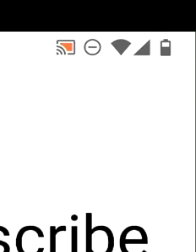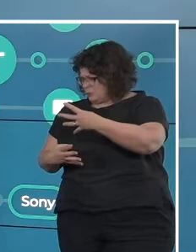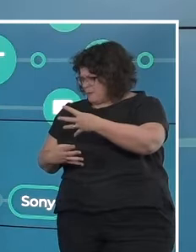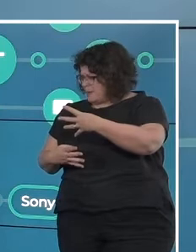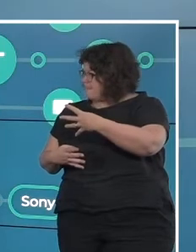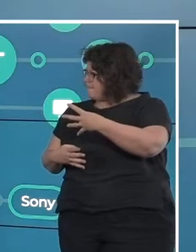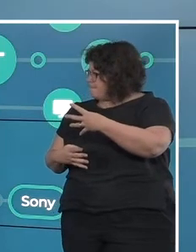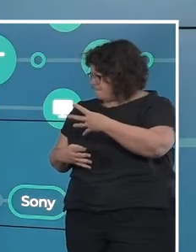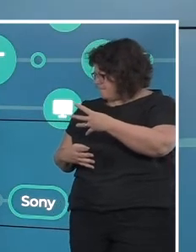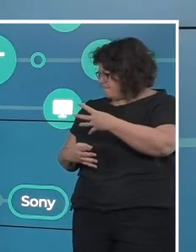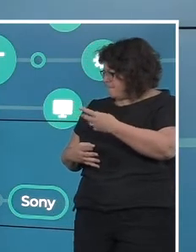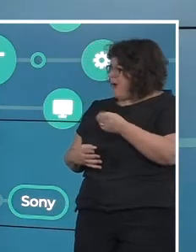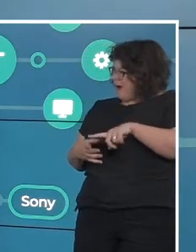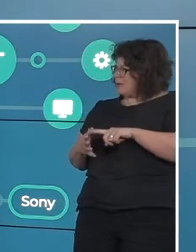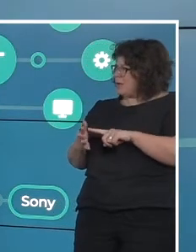device model.